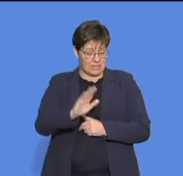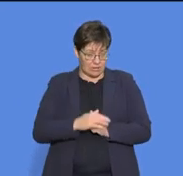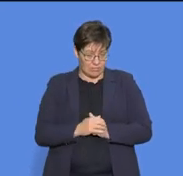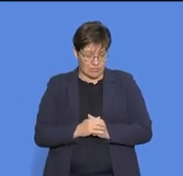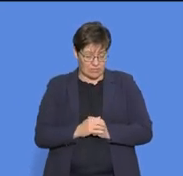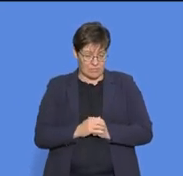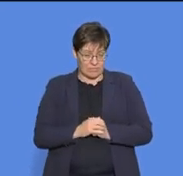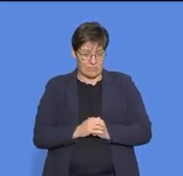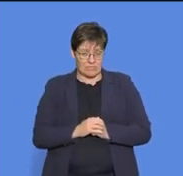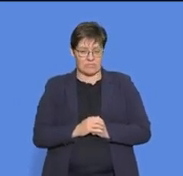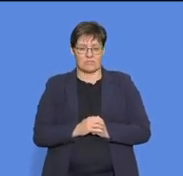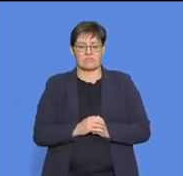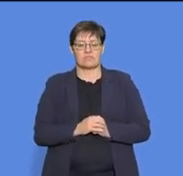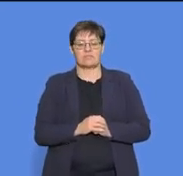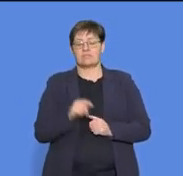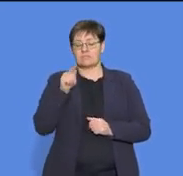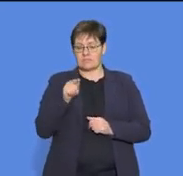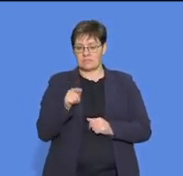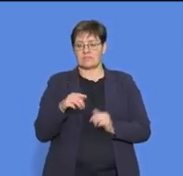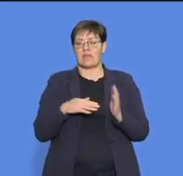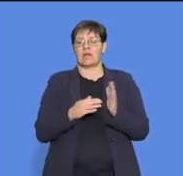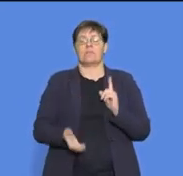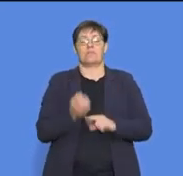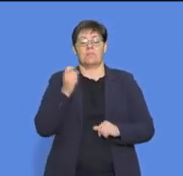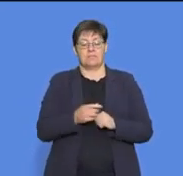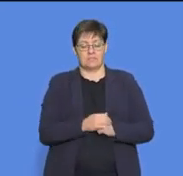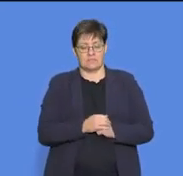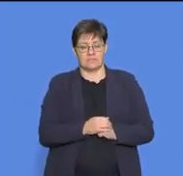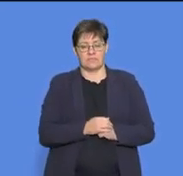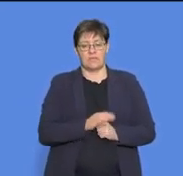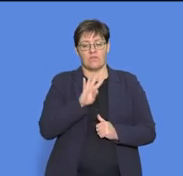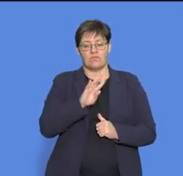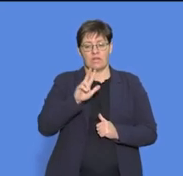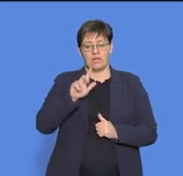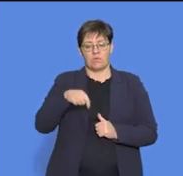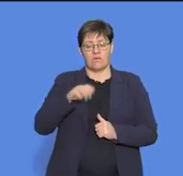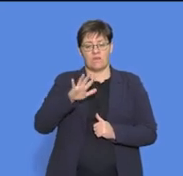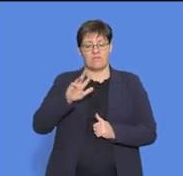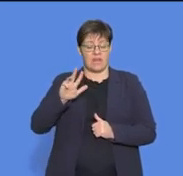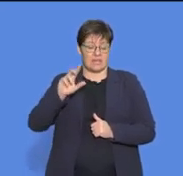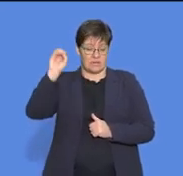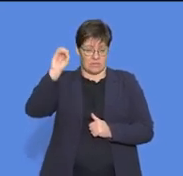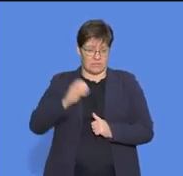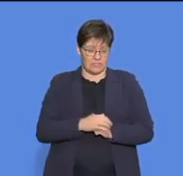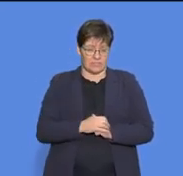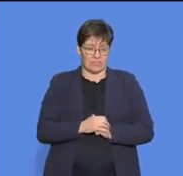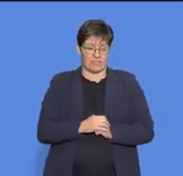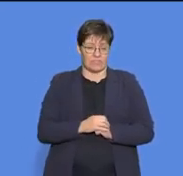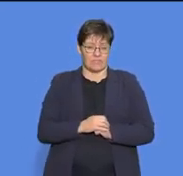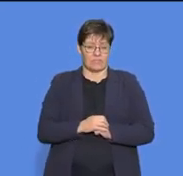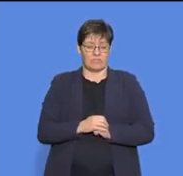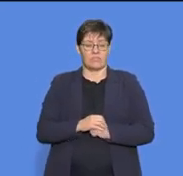units. So what we found, because we had three sides, we found this angle here. This angle,